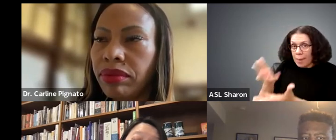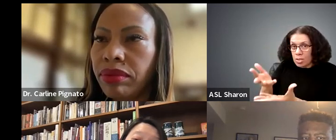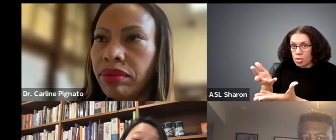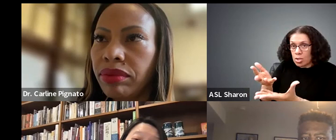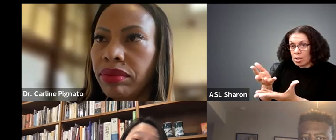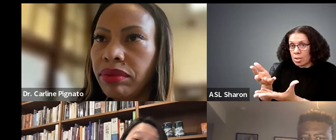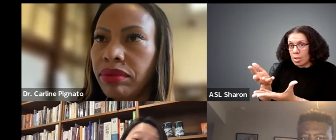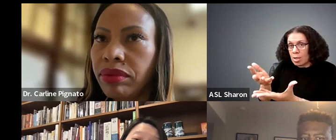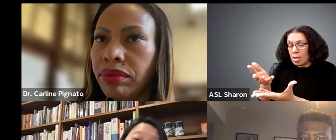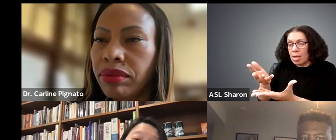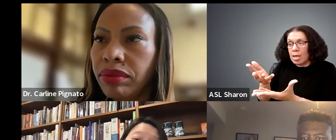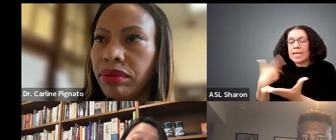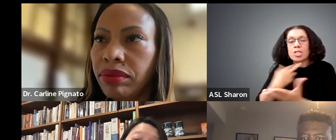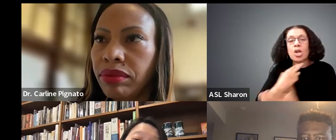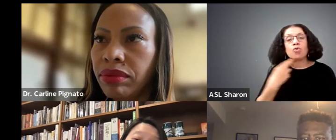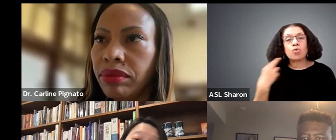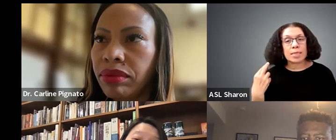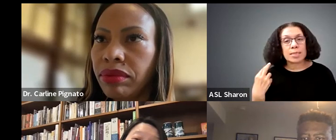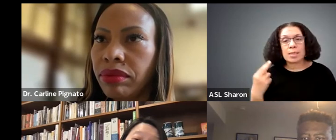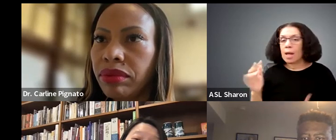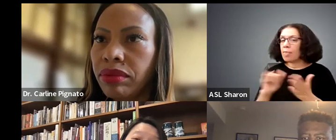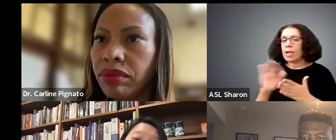a risk to the confidentiality loop. That's all that is.